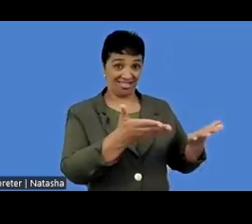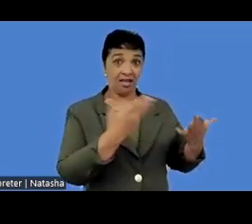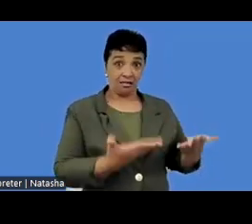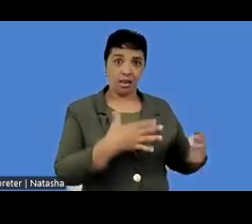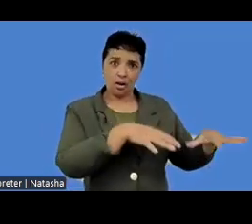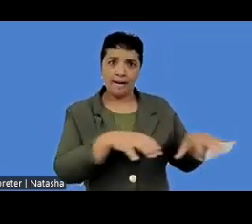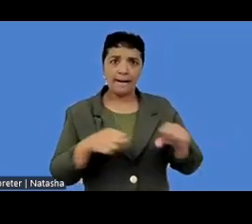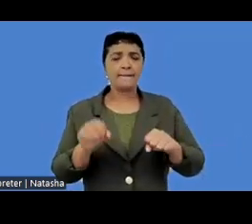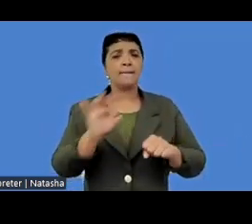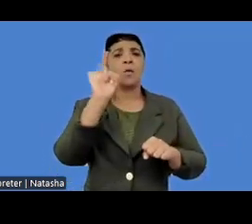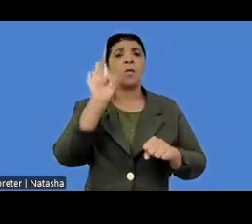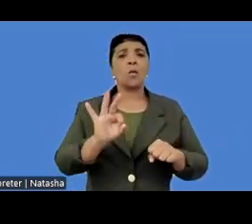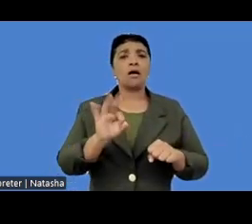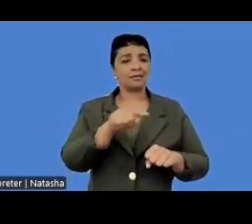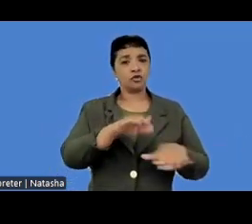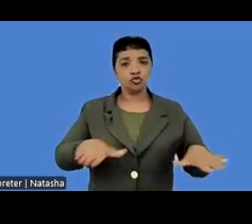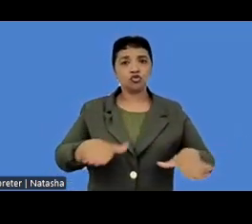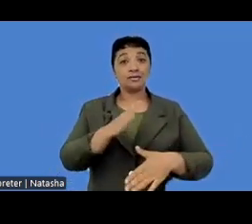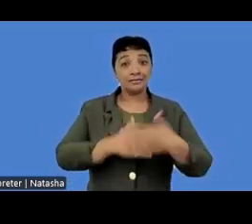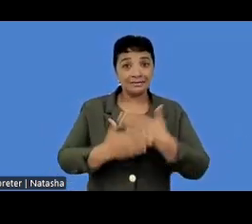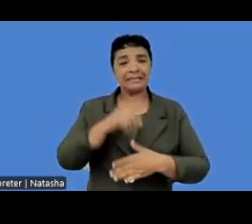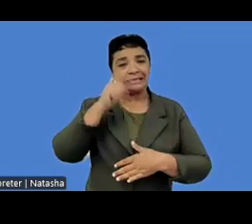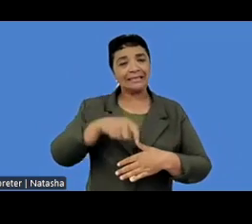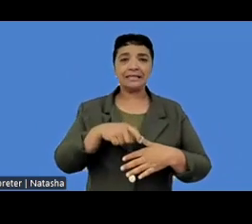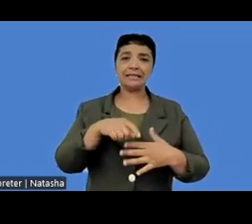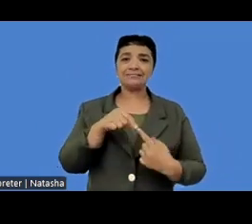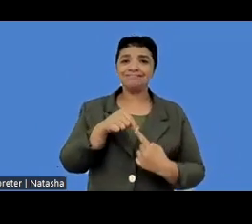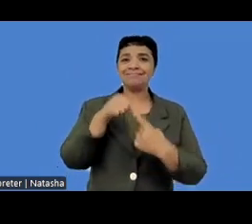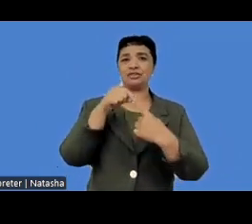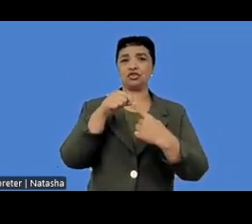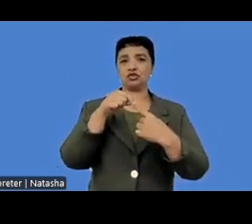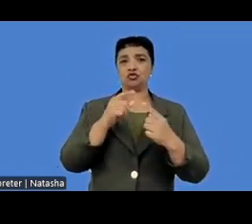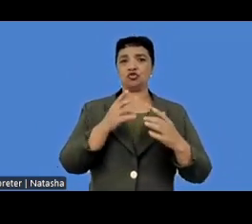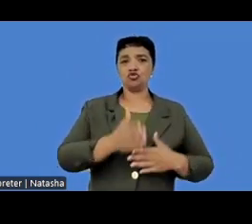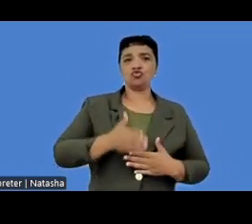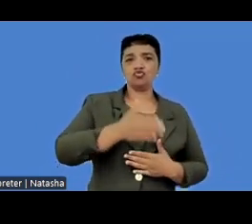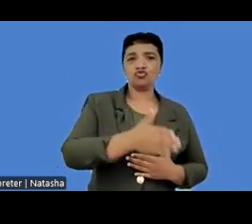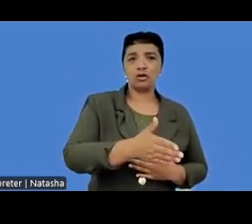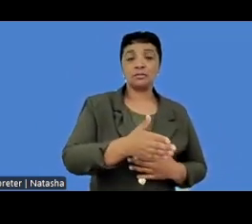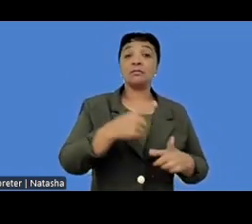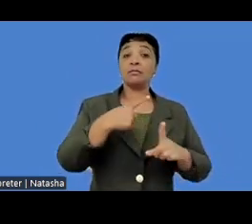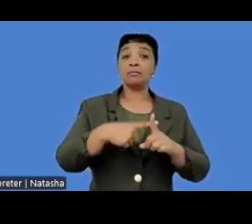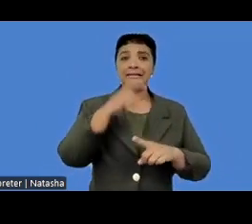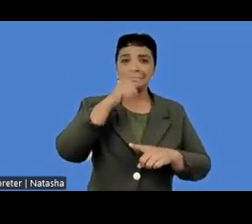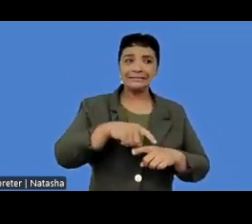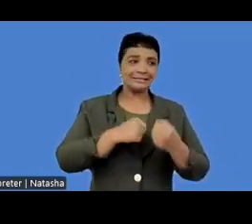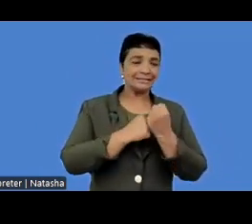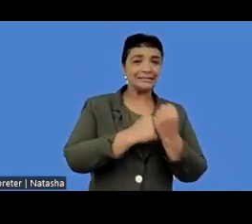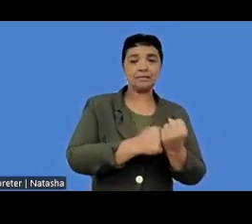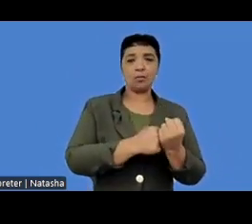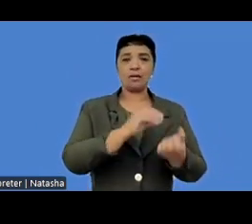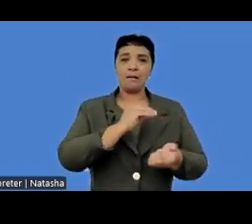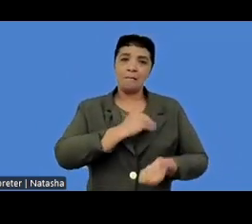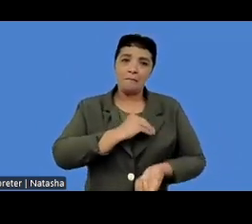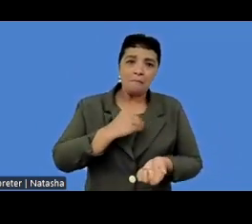sometimes special transport, sometimes they need medical support during the whole trip, and this trip may